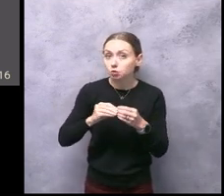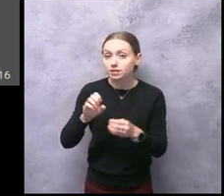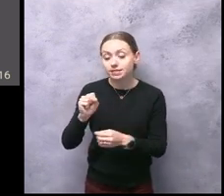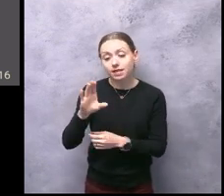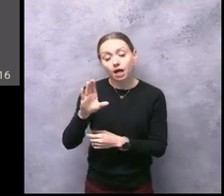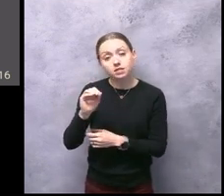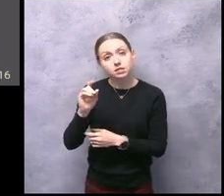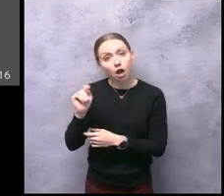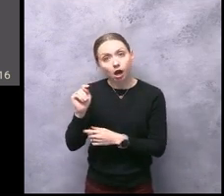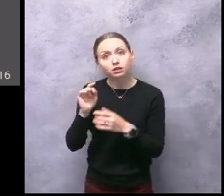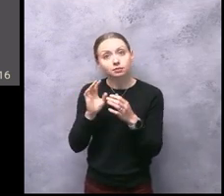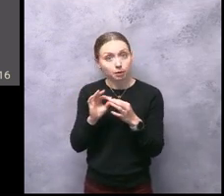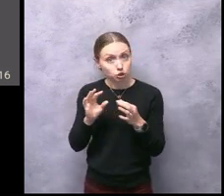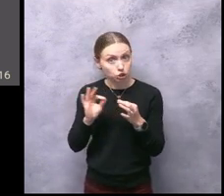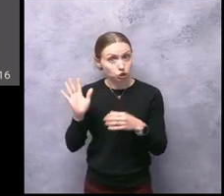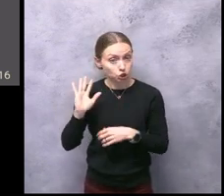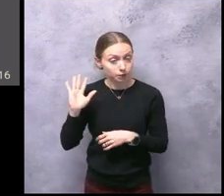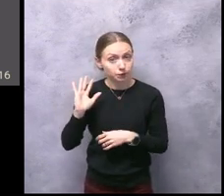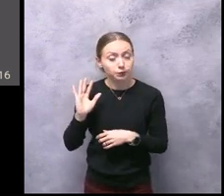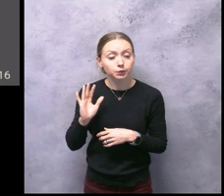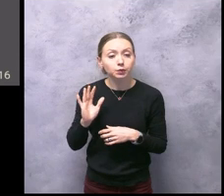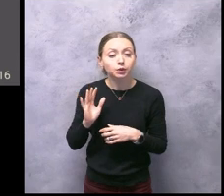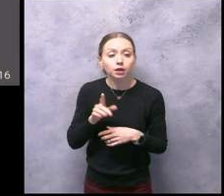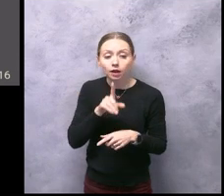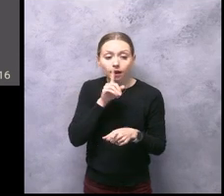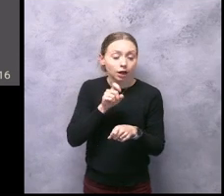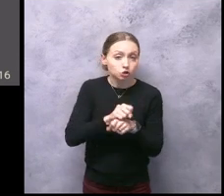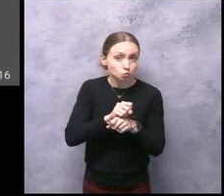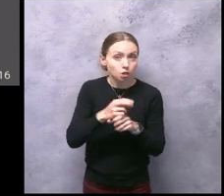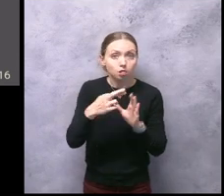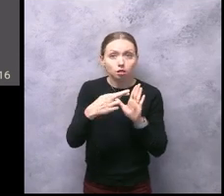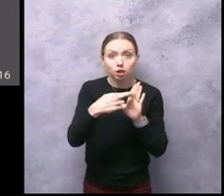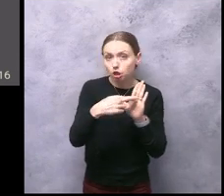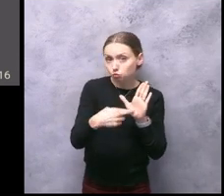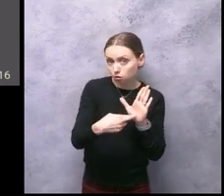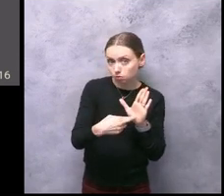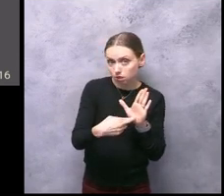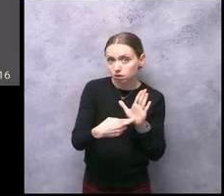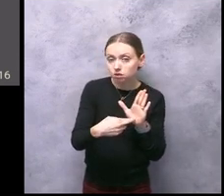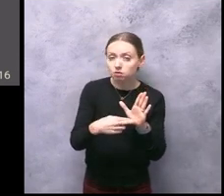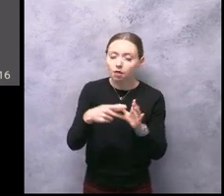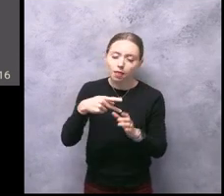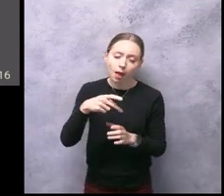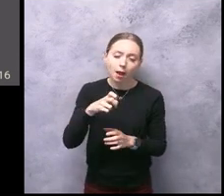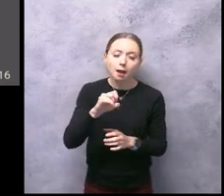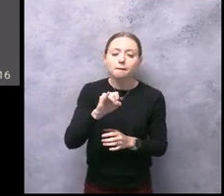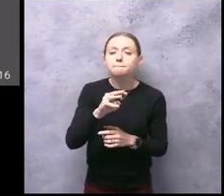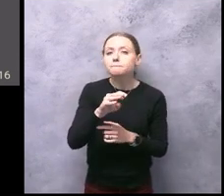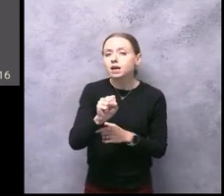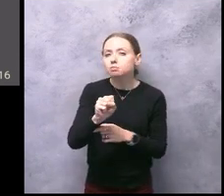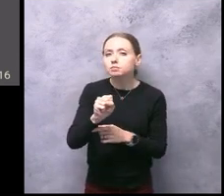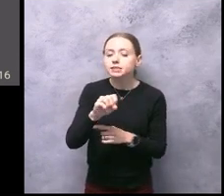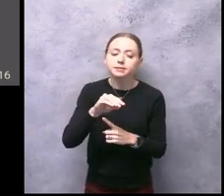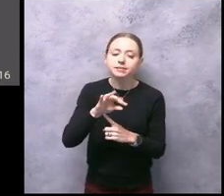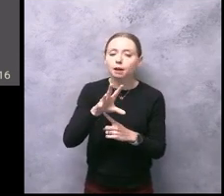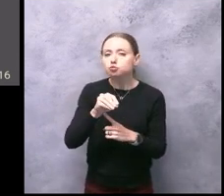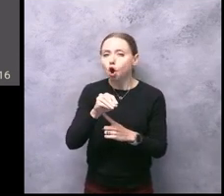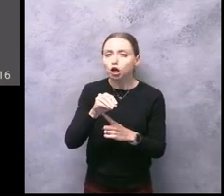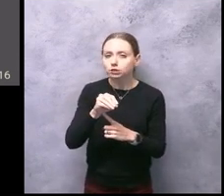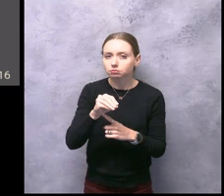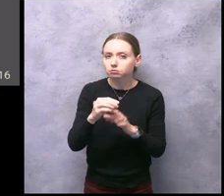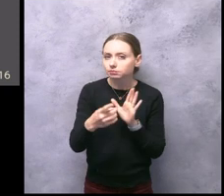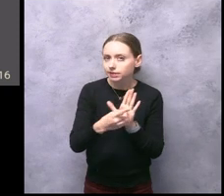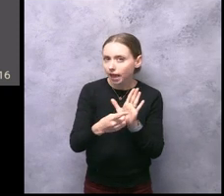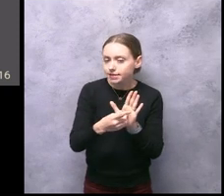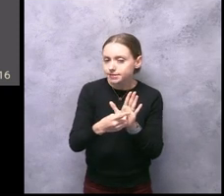referred to earlier, in that actual enrollment at the PIM snapshot date in these